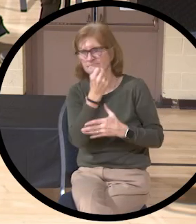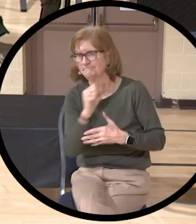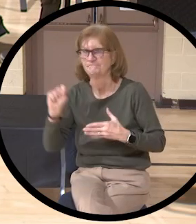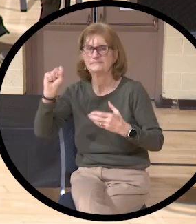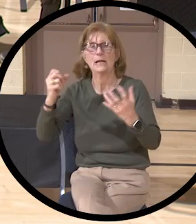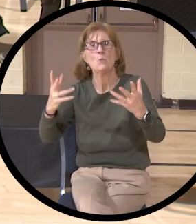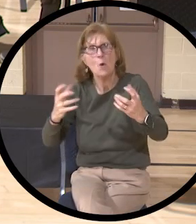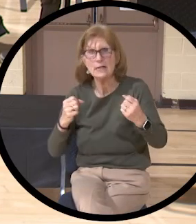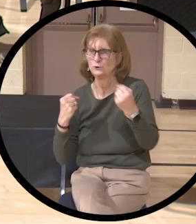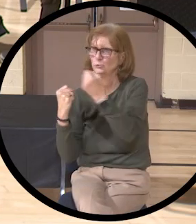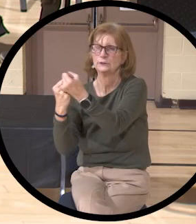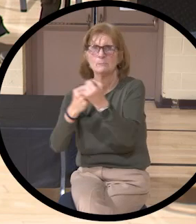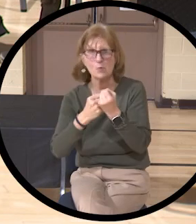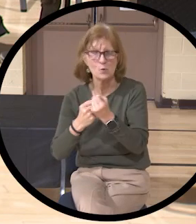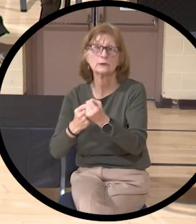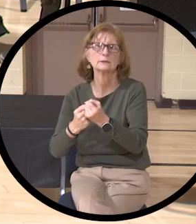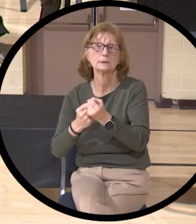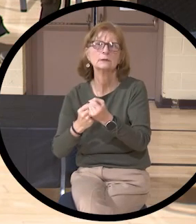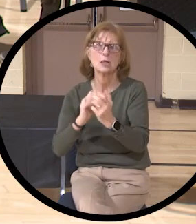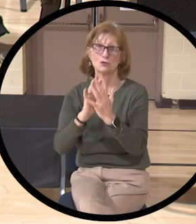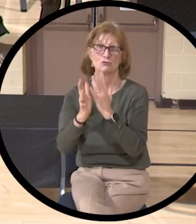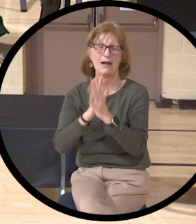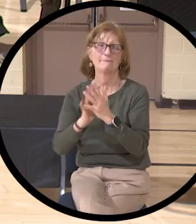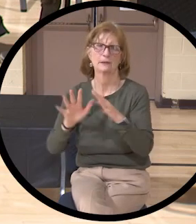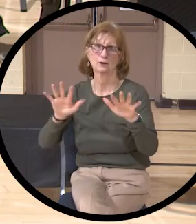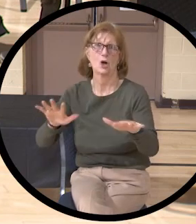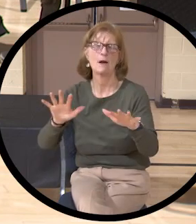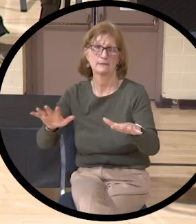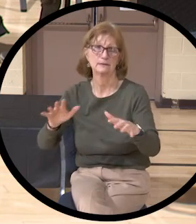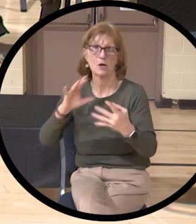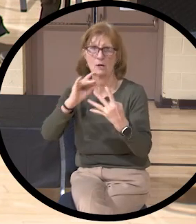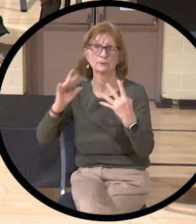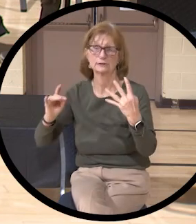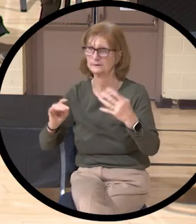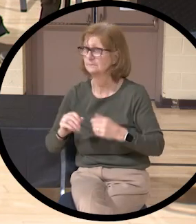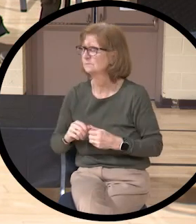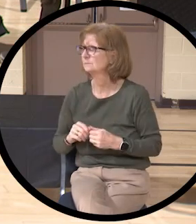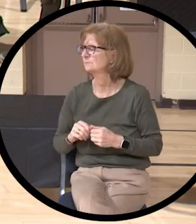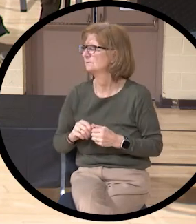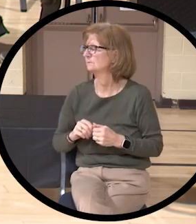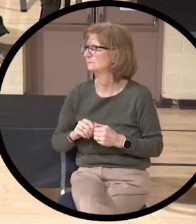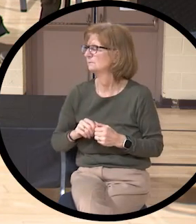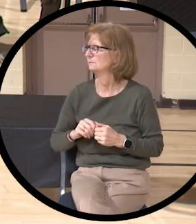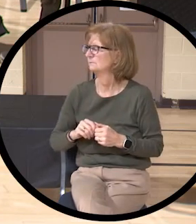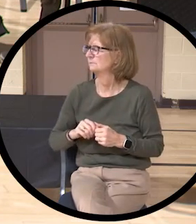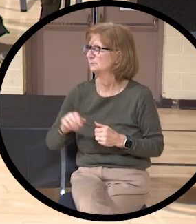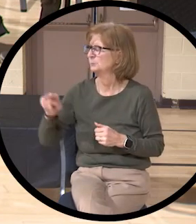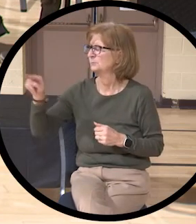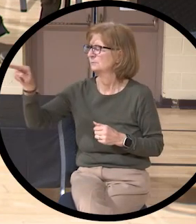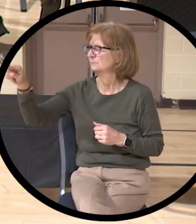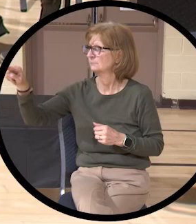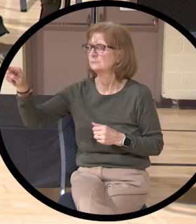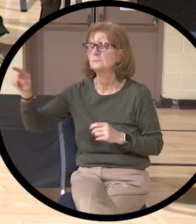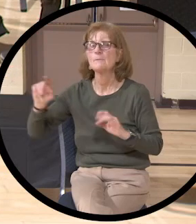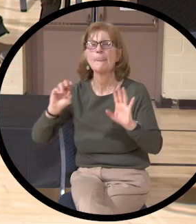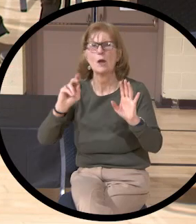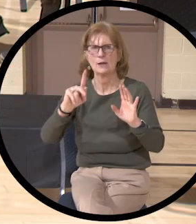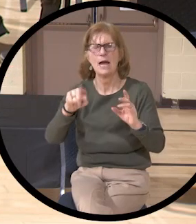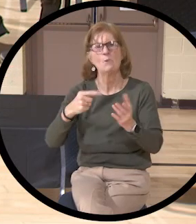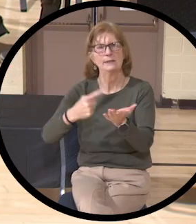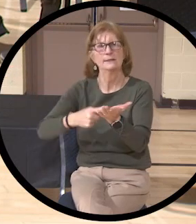public meetings means a lot. Yep, you had a question. So back to the North St.